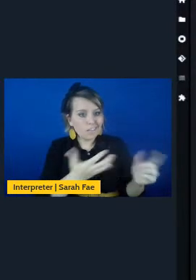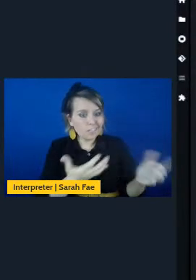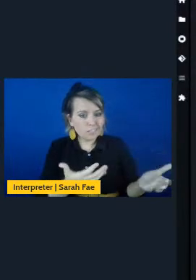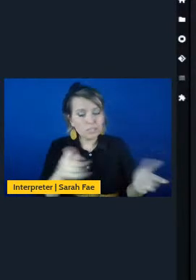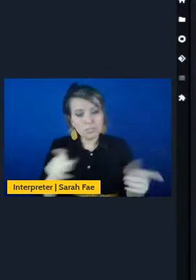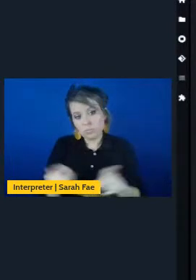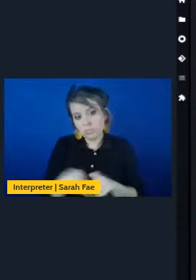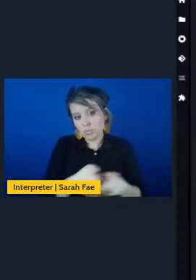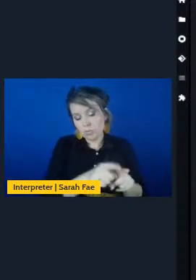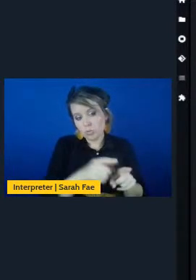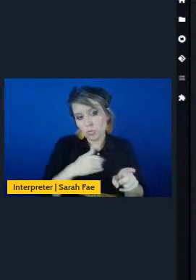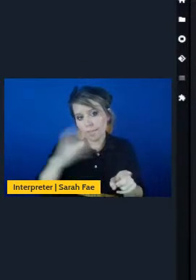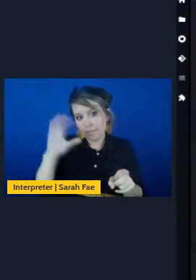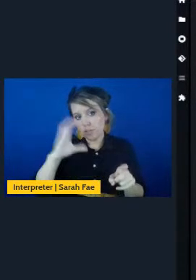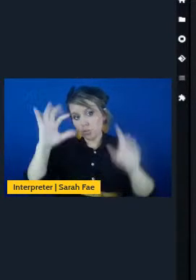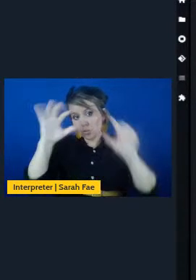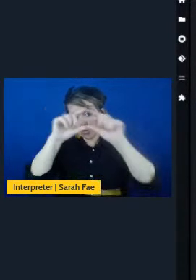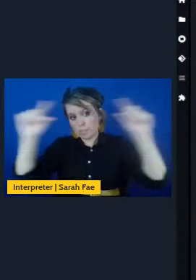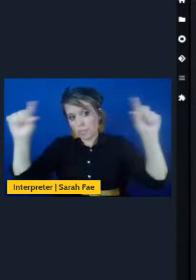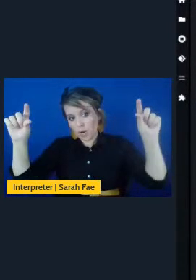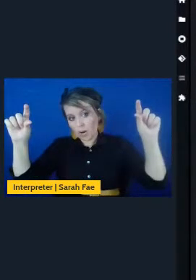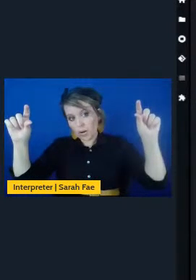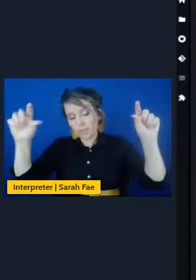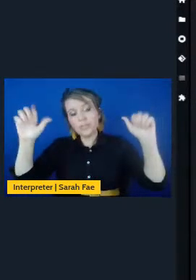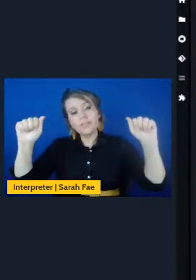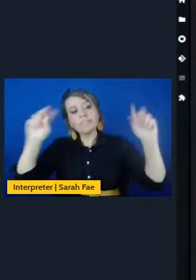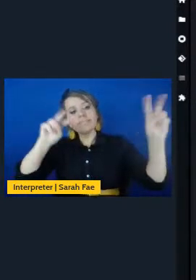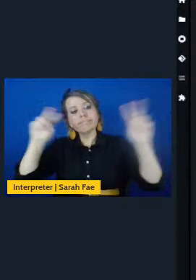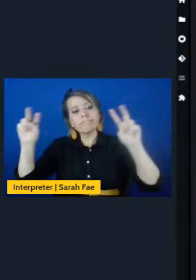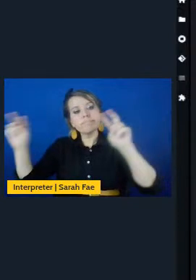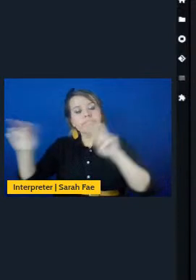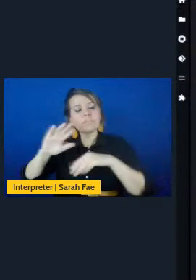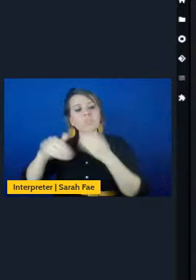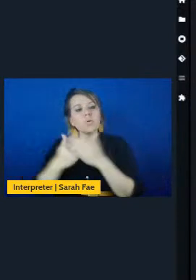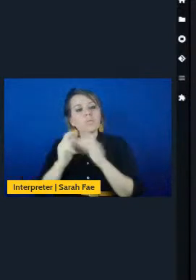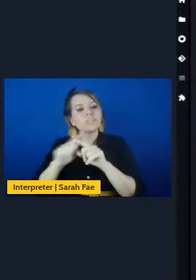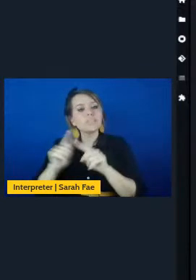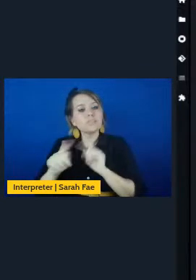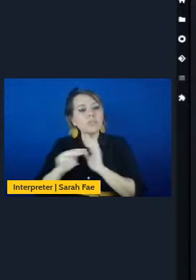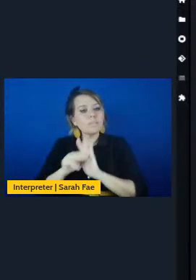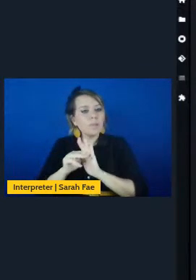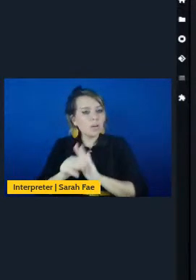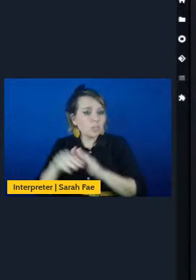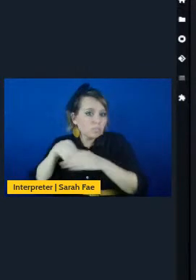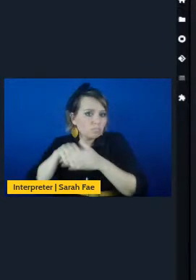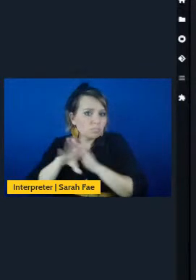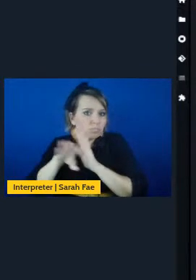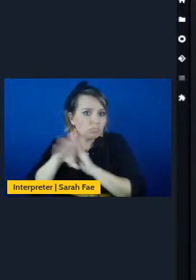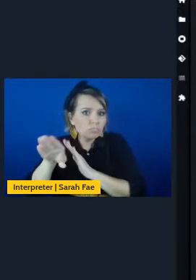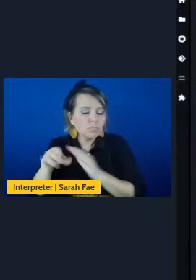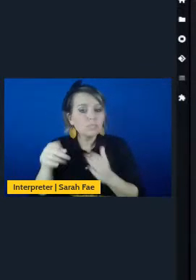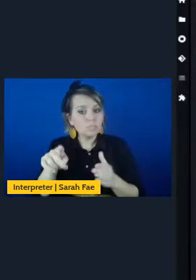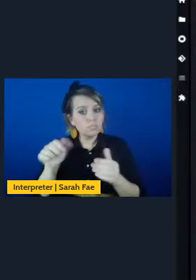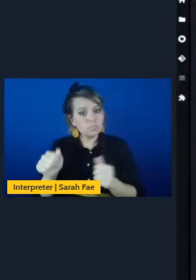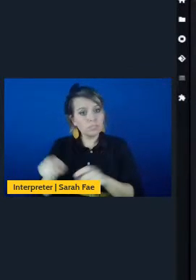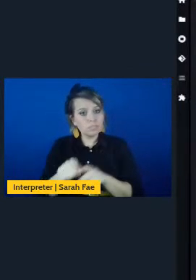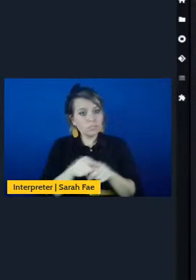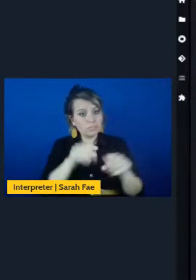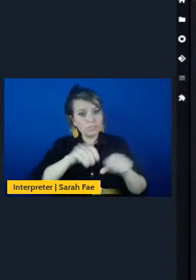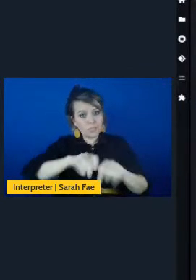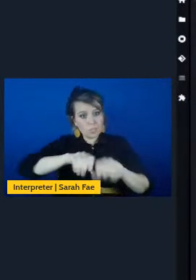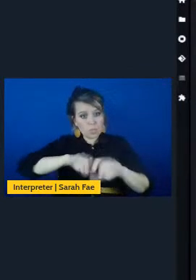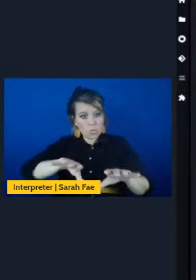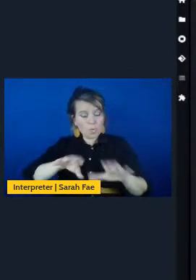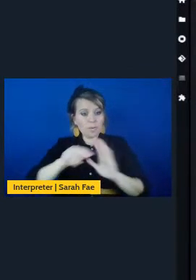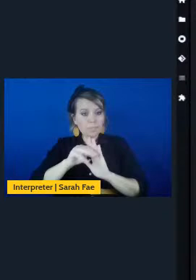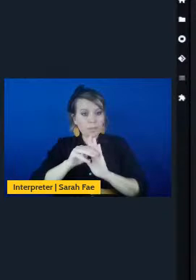also have a search bar here where you can look at the different models which are available. And you can also deploy those models by using